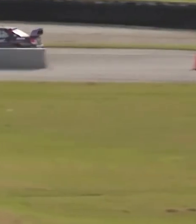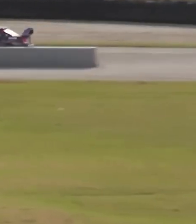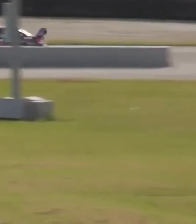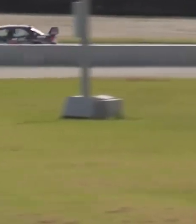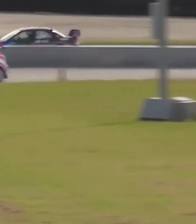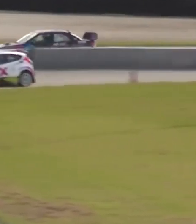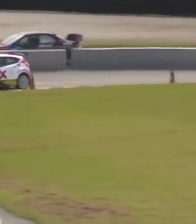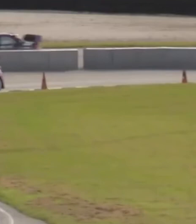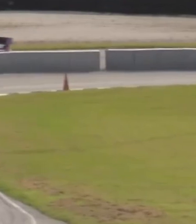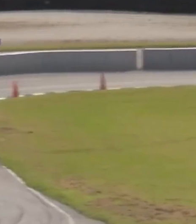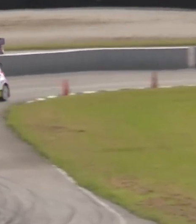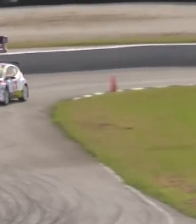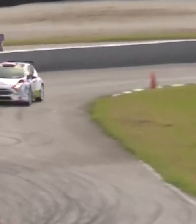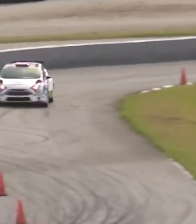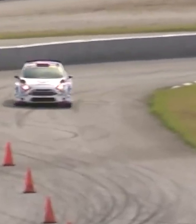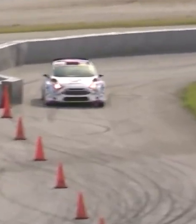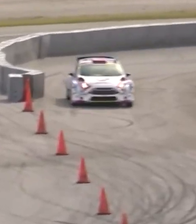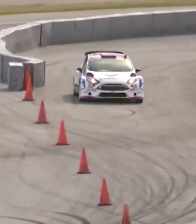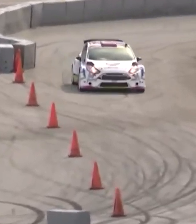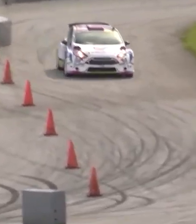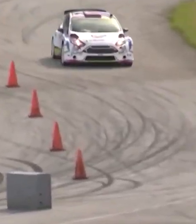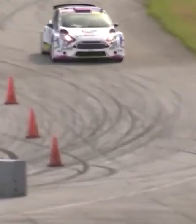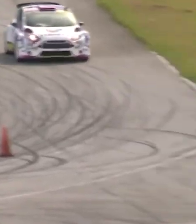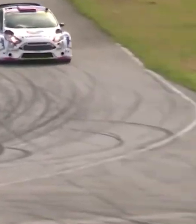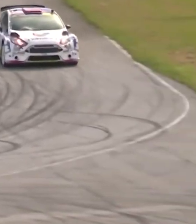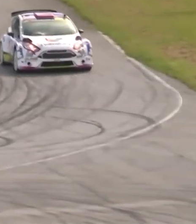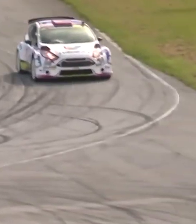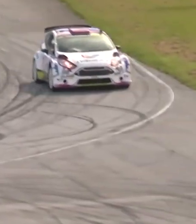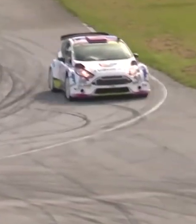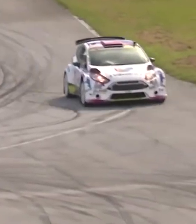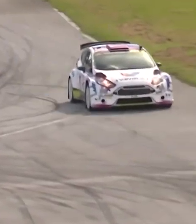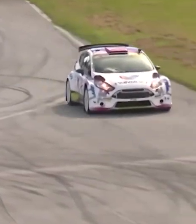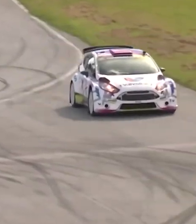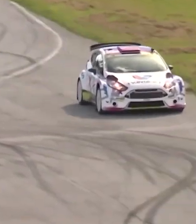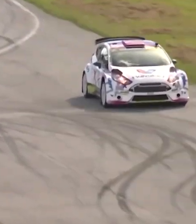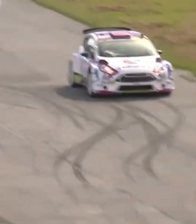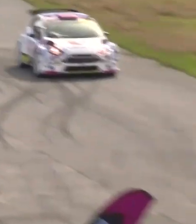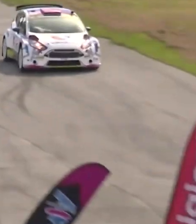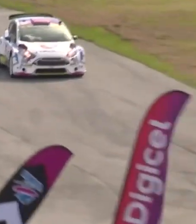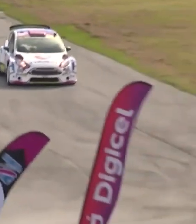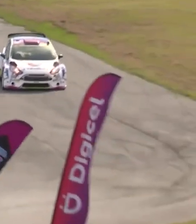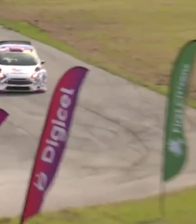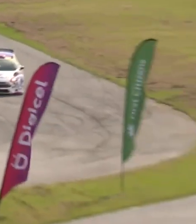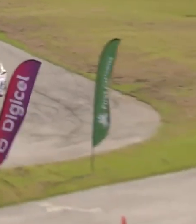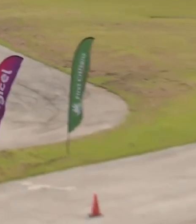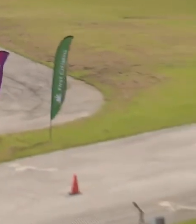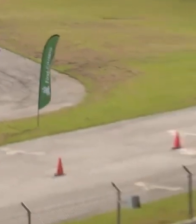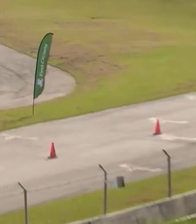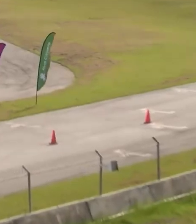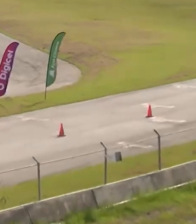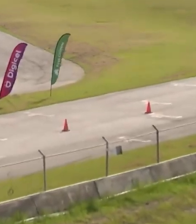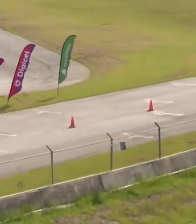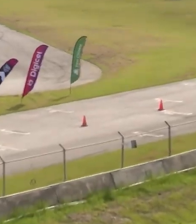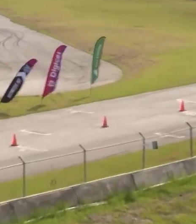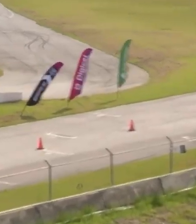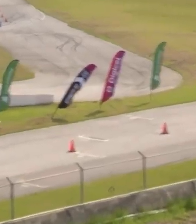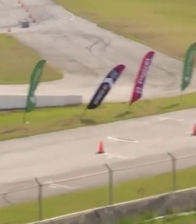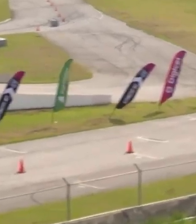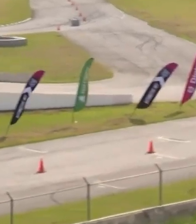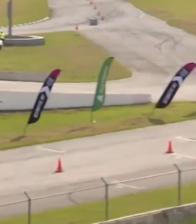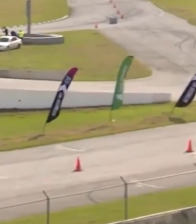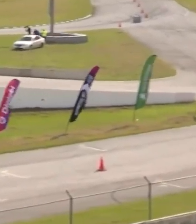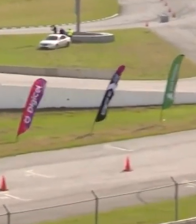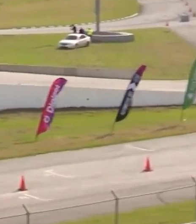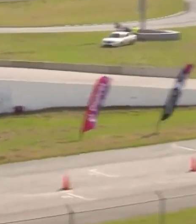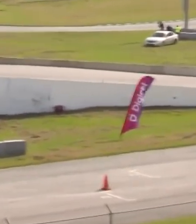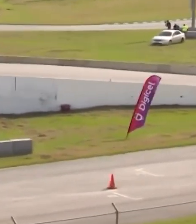in the R5 Championship on offer. Skeet was very methodical on the first lap, especially